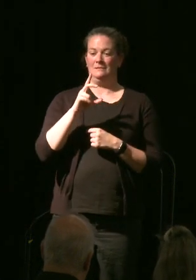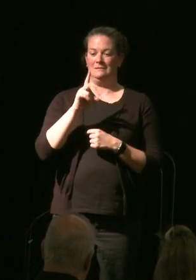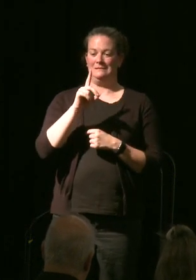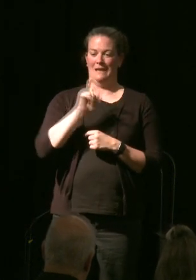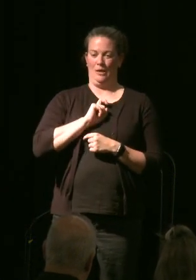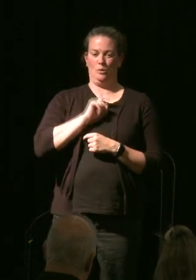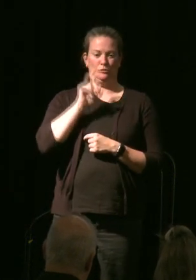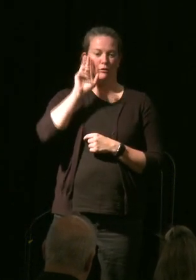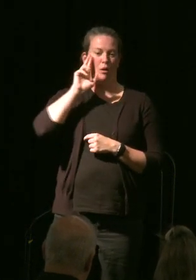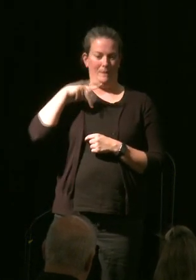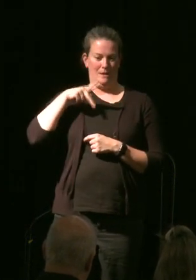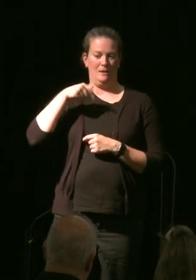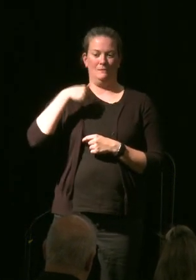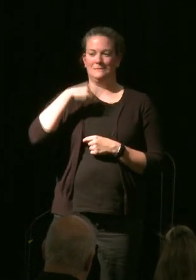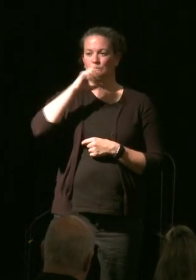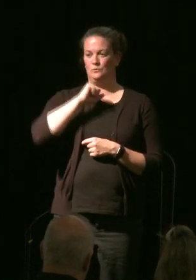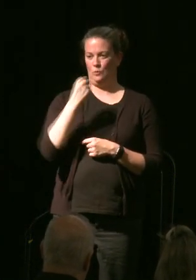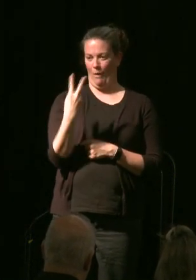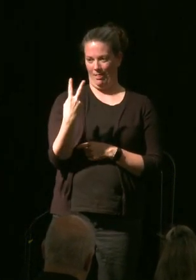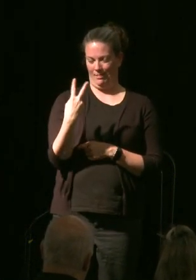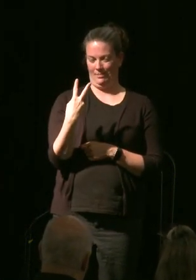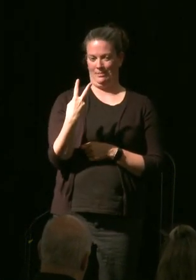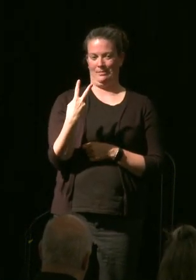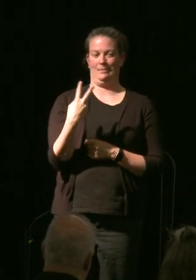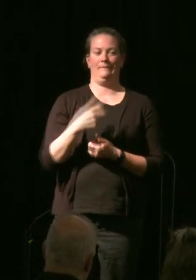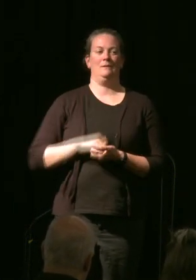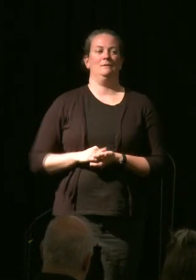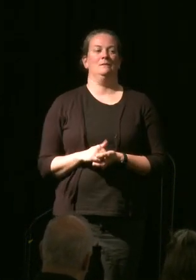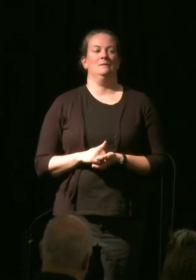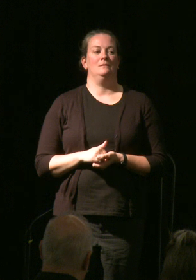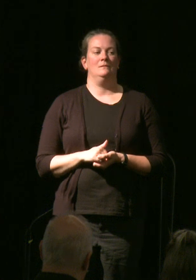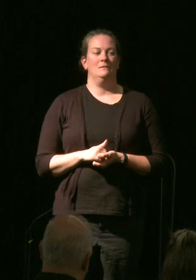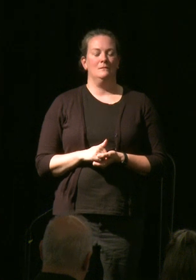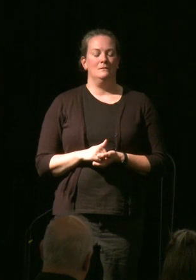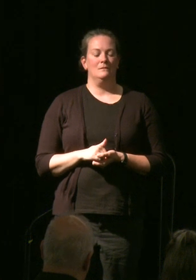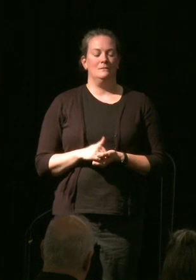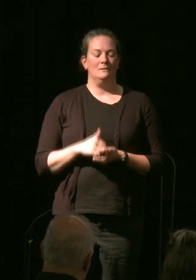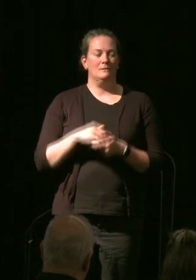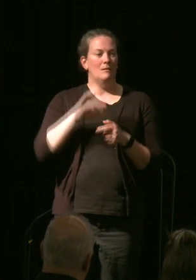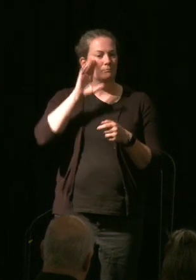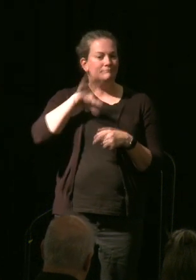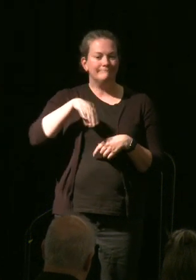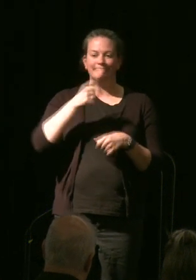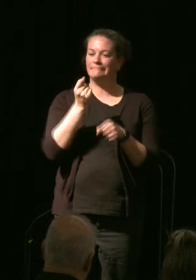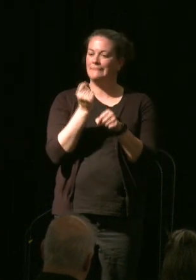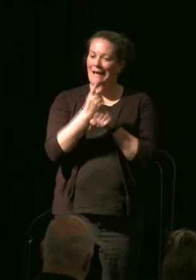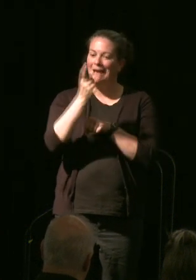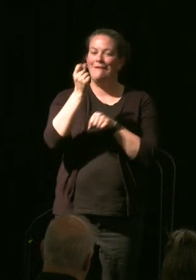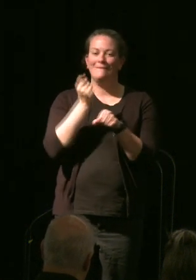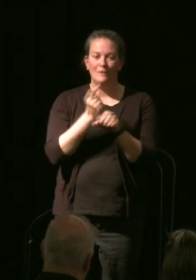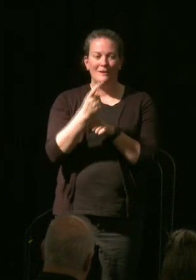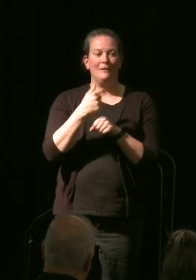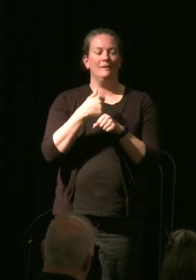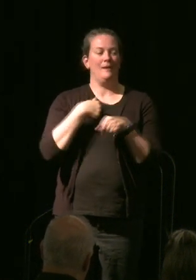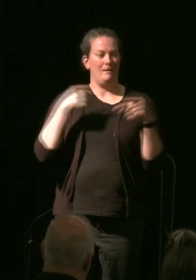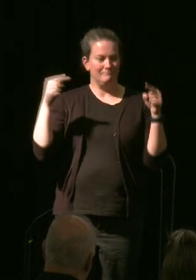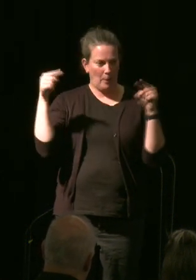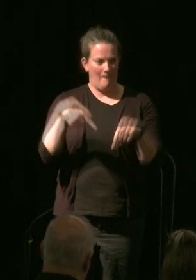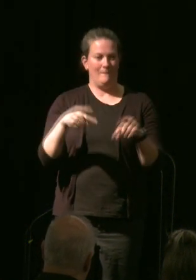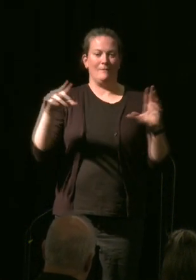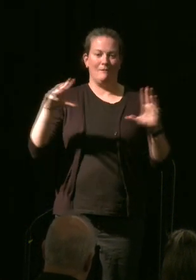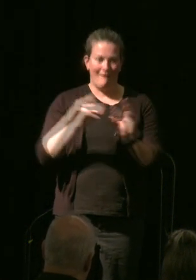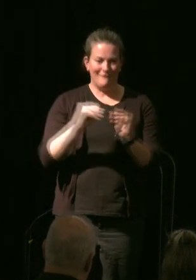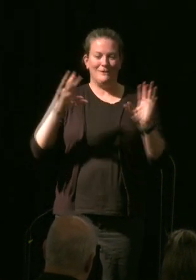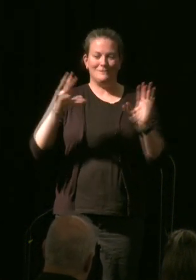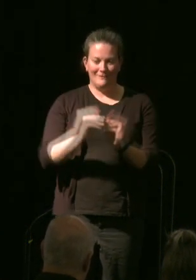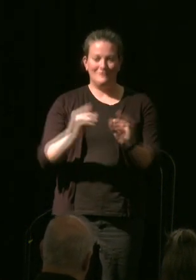RP. And the one thing that I knew is that each year I would come back for these conferences, and I would